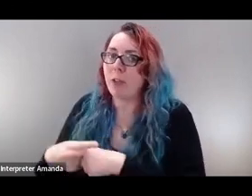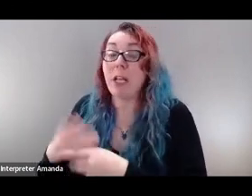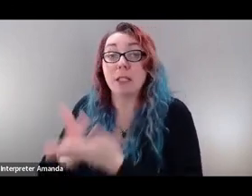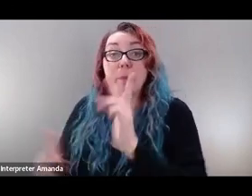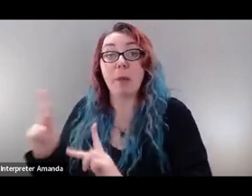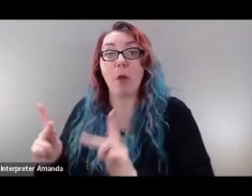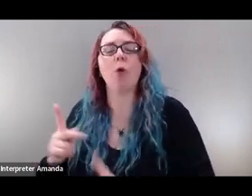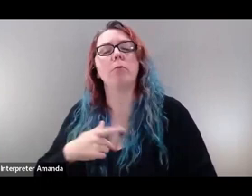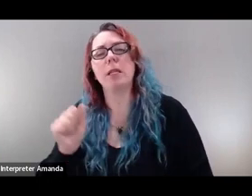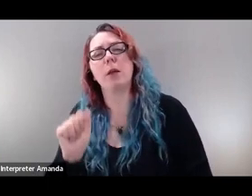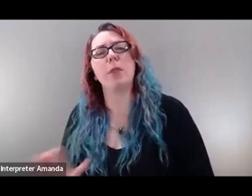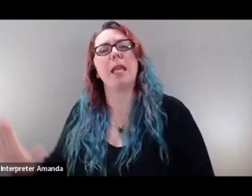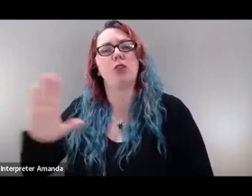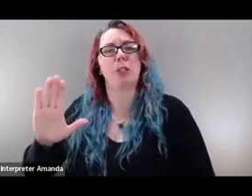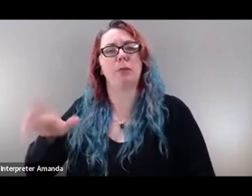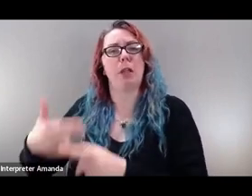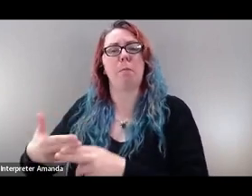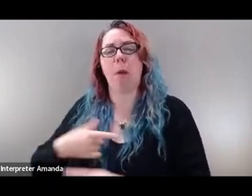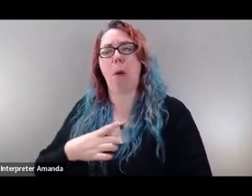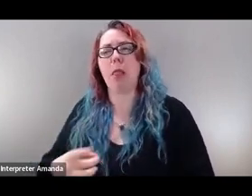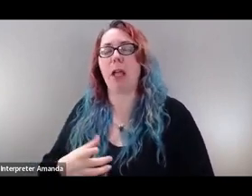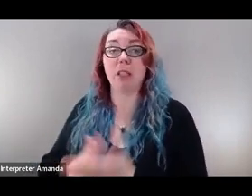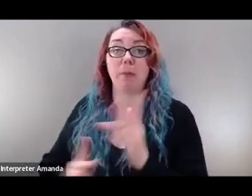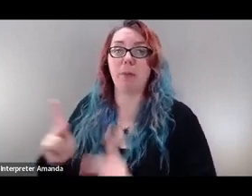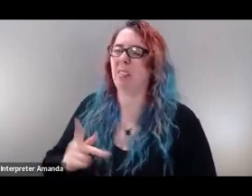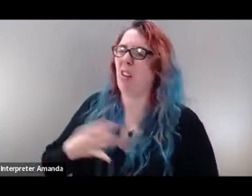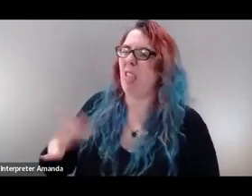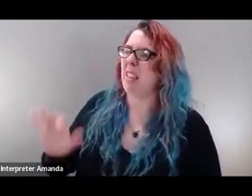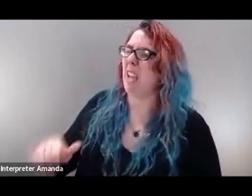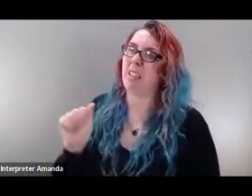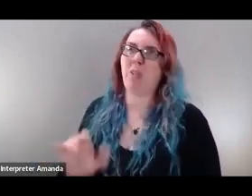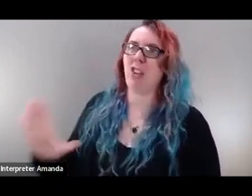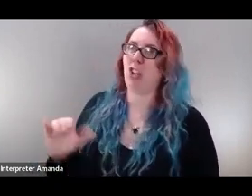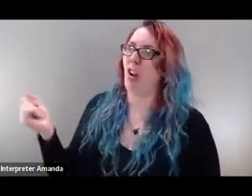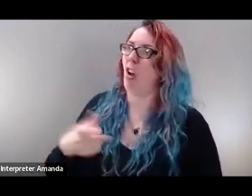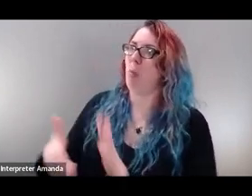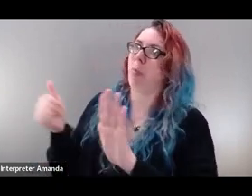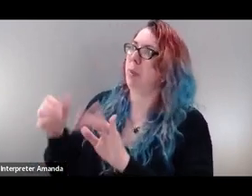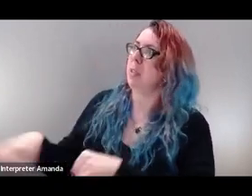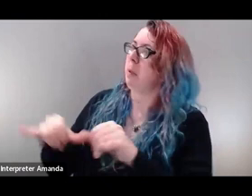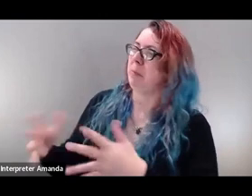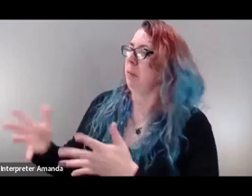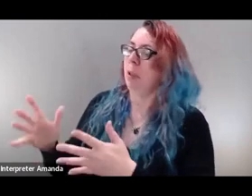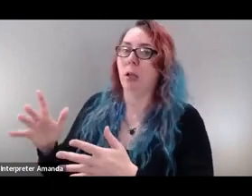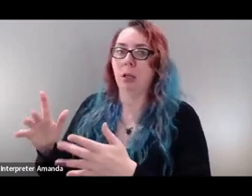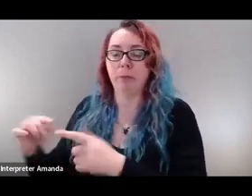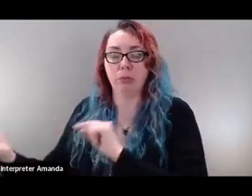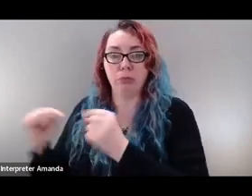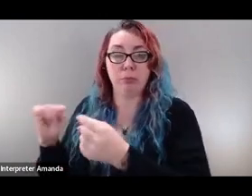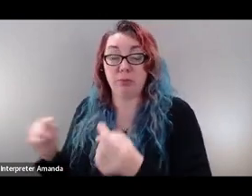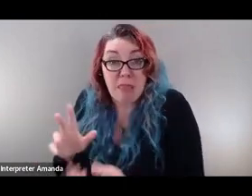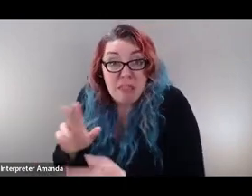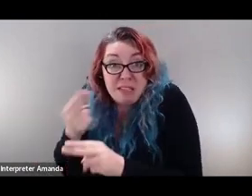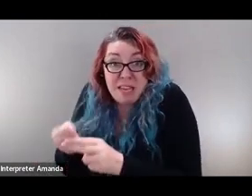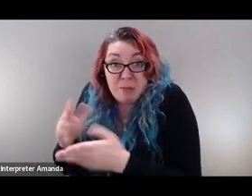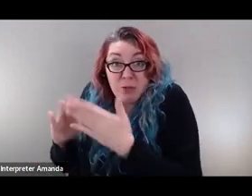And then, you know, some conflict happened. And that's super important to develop and understand complexity. So to me, conflict is a part of